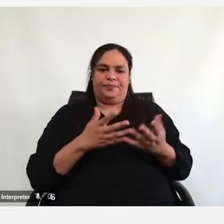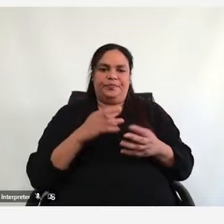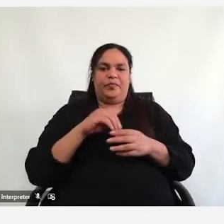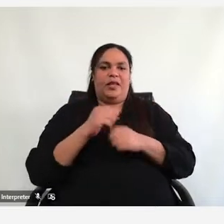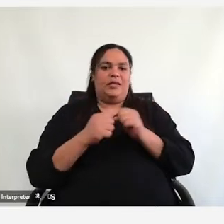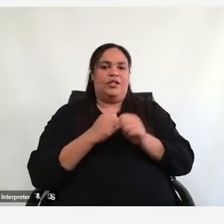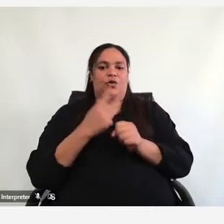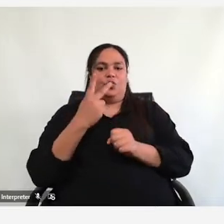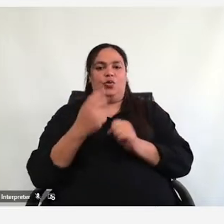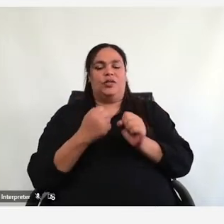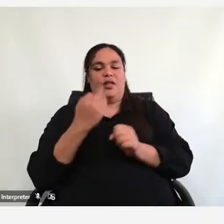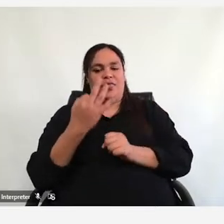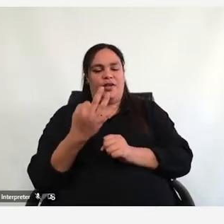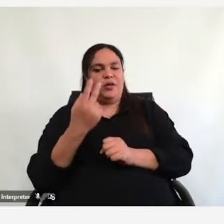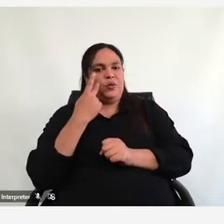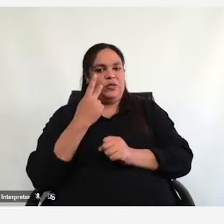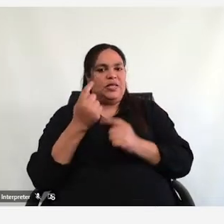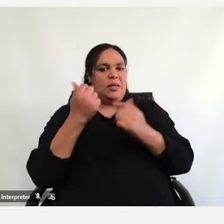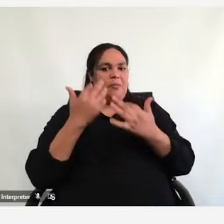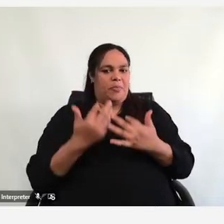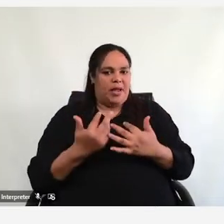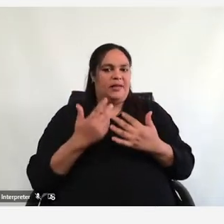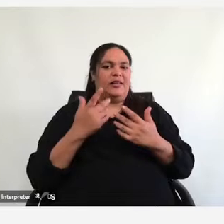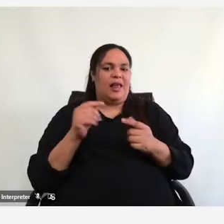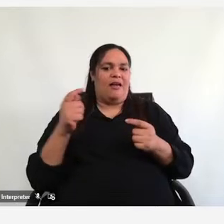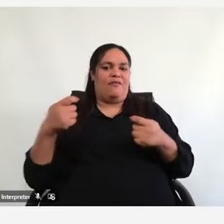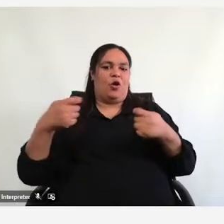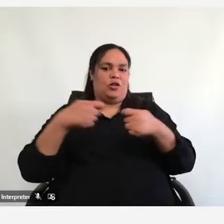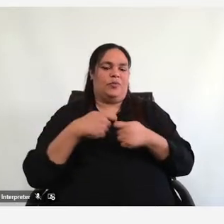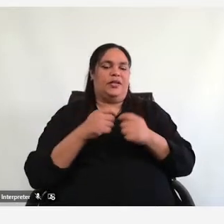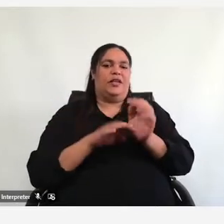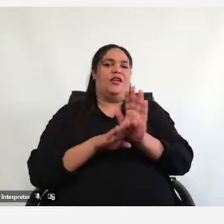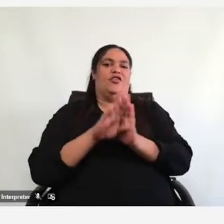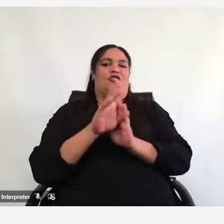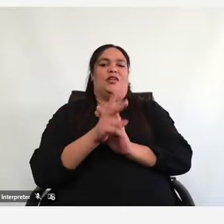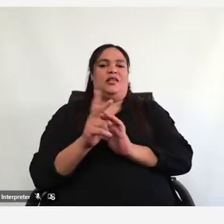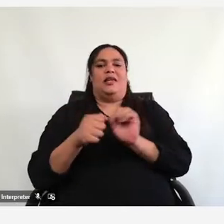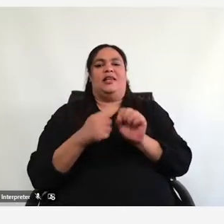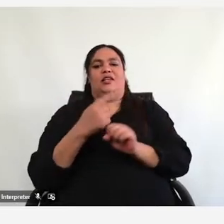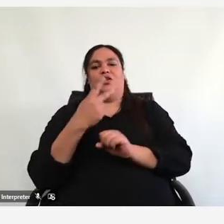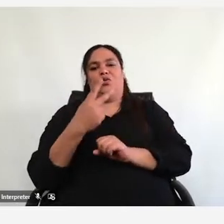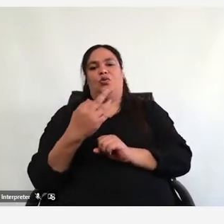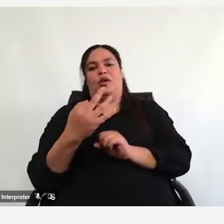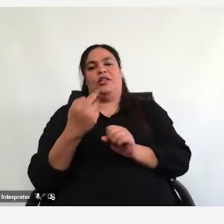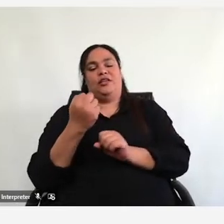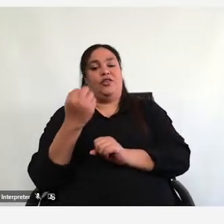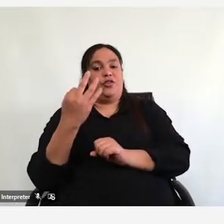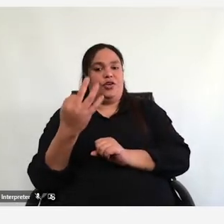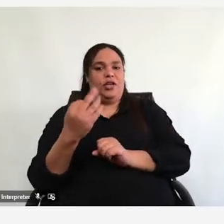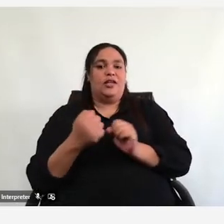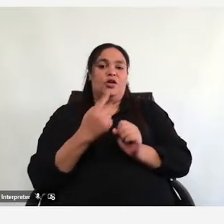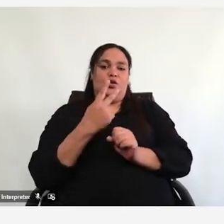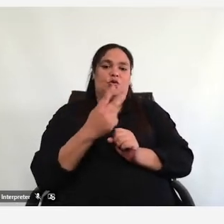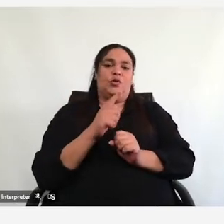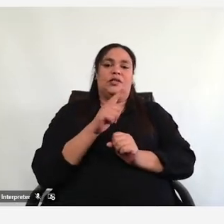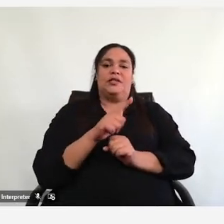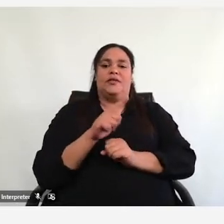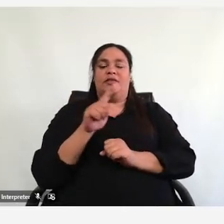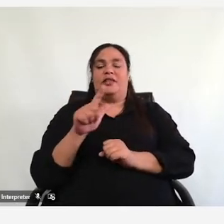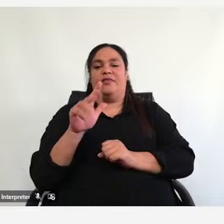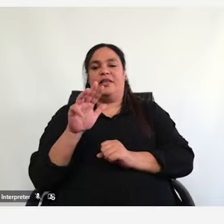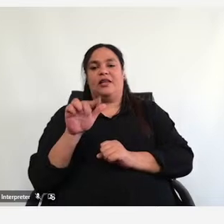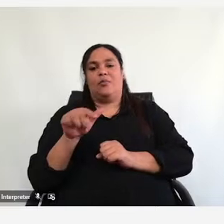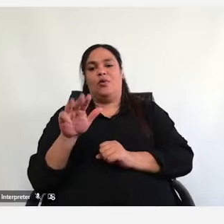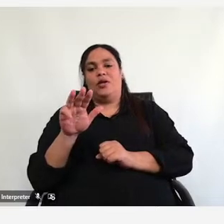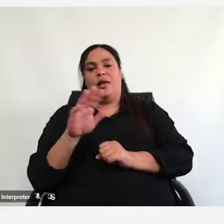2 and year 3, you see that the budget then compensates and increases again in year 2 and year 3. Year 2's one is